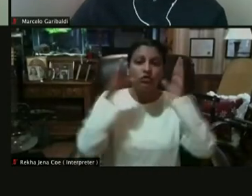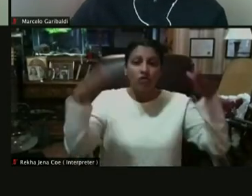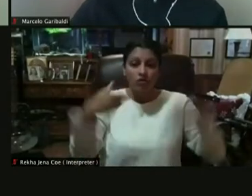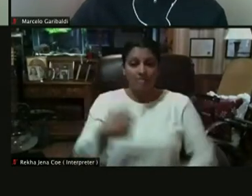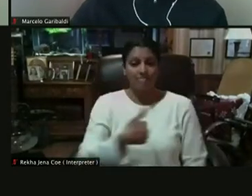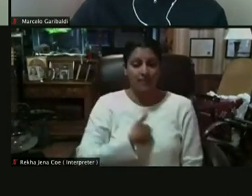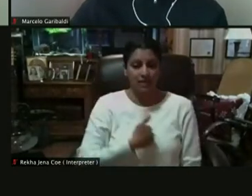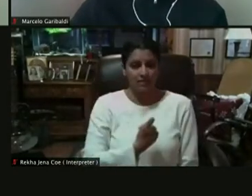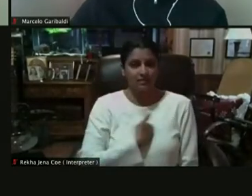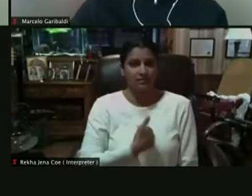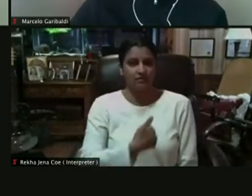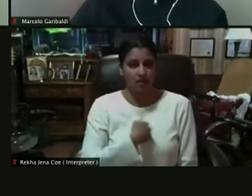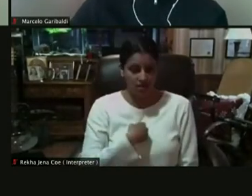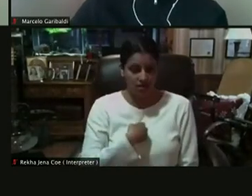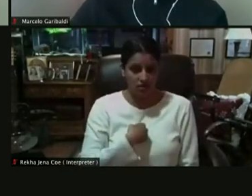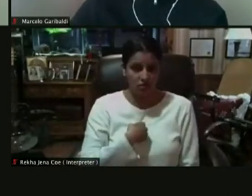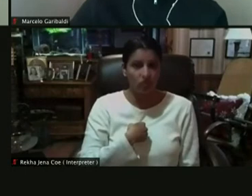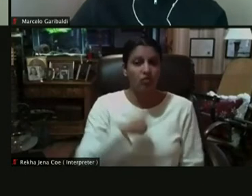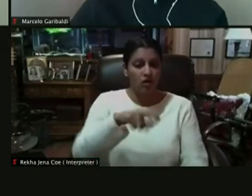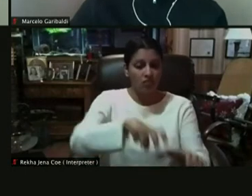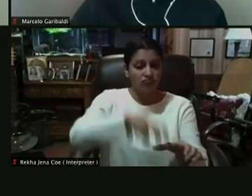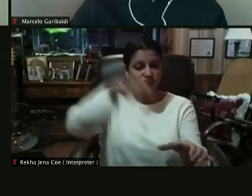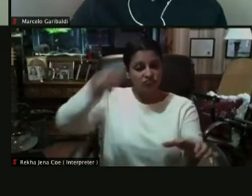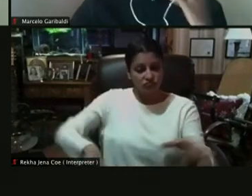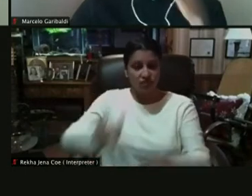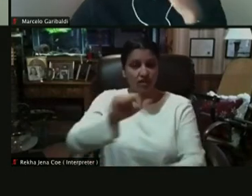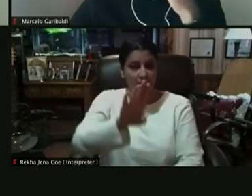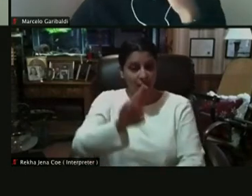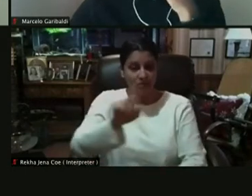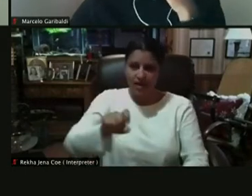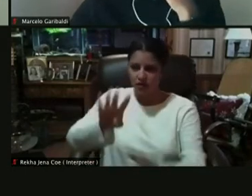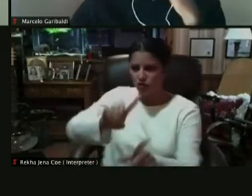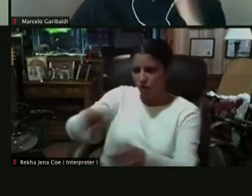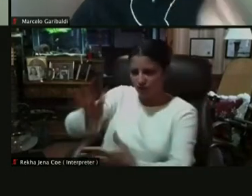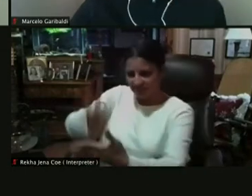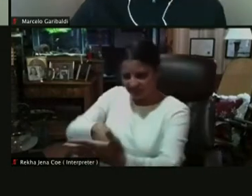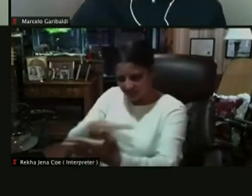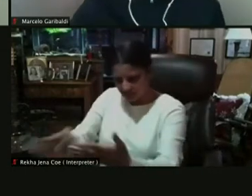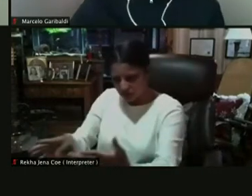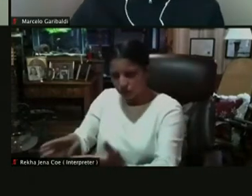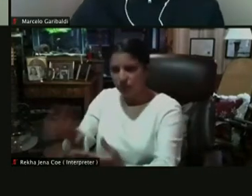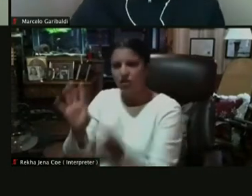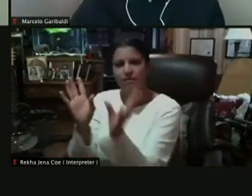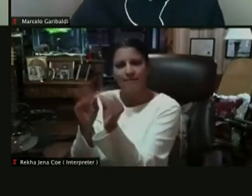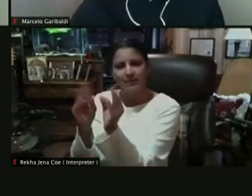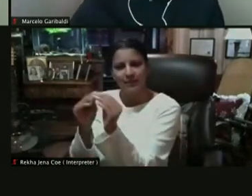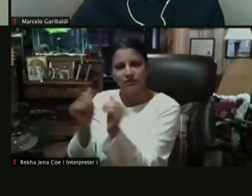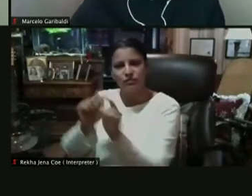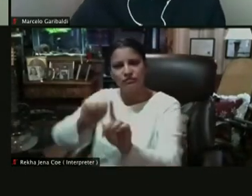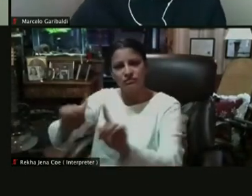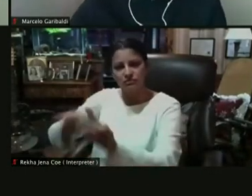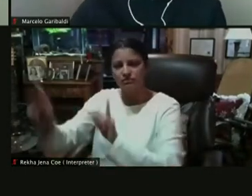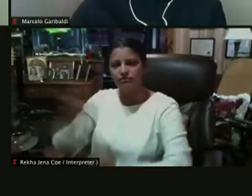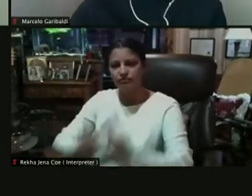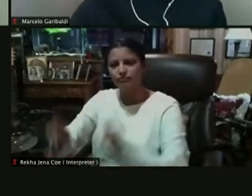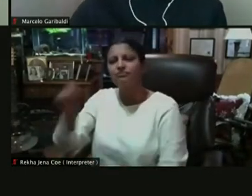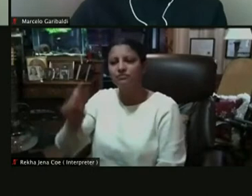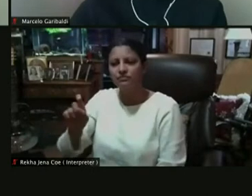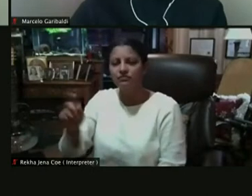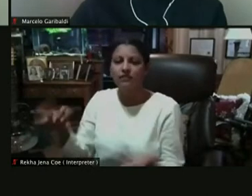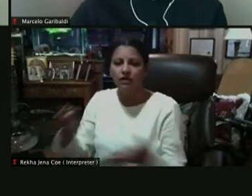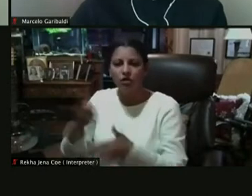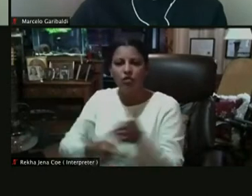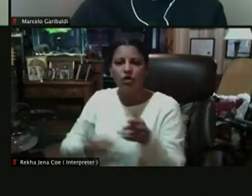and I. When I moved outside the laboratory and I had to schedule meetings with multiple people, I needed to have what they